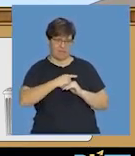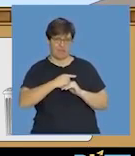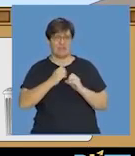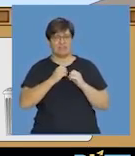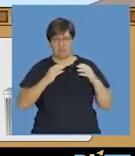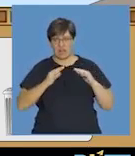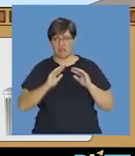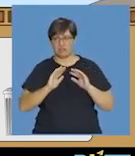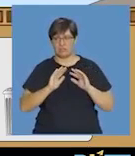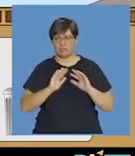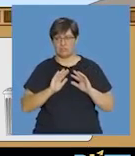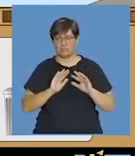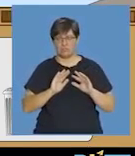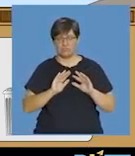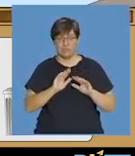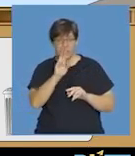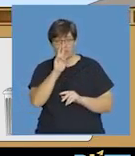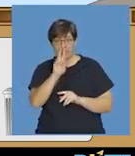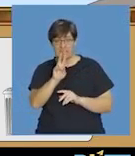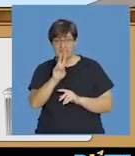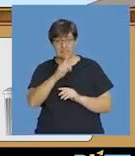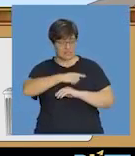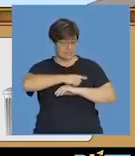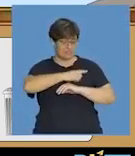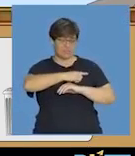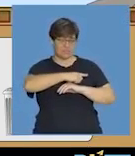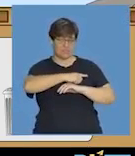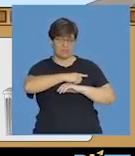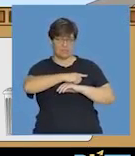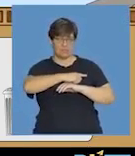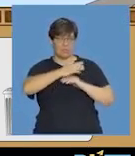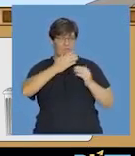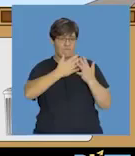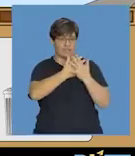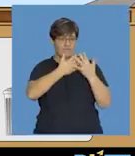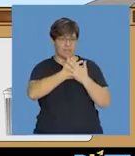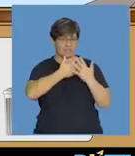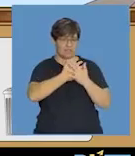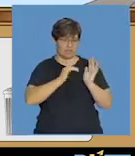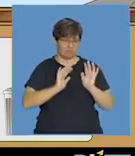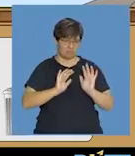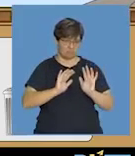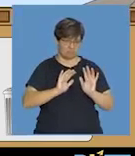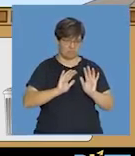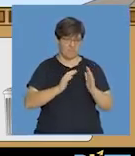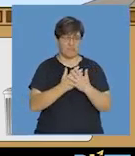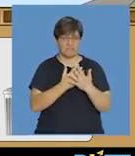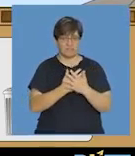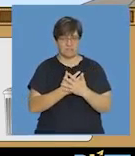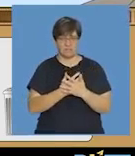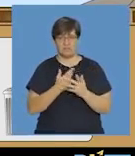starts moving. But can you see, if you look at the speed, he's getting faster and faster and faster. But